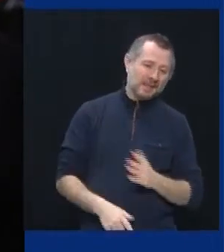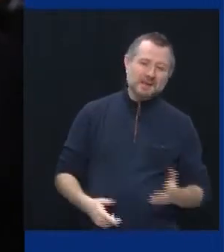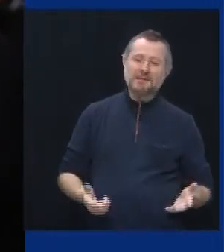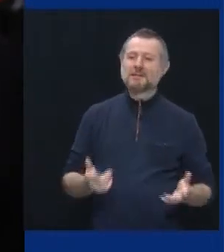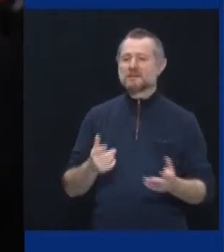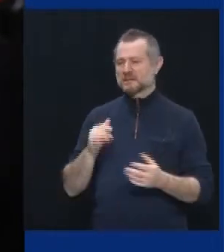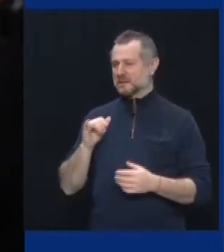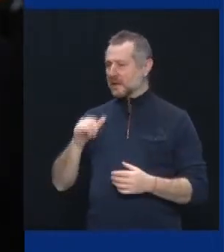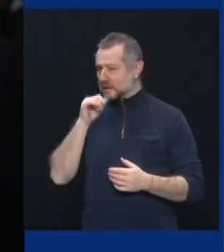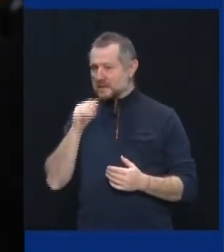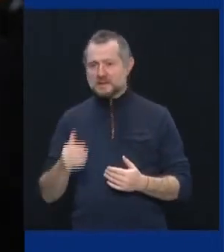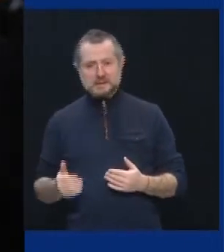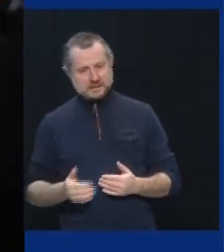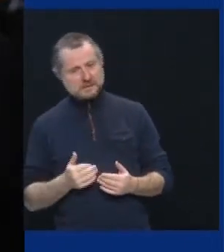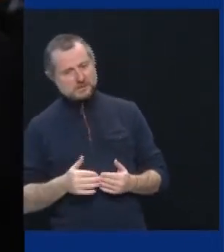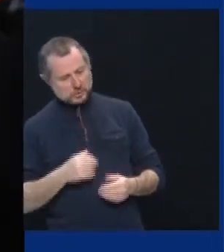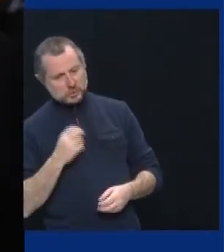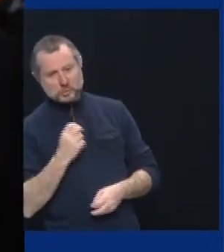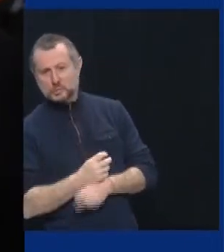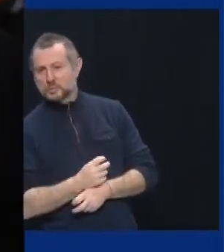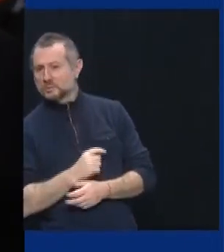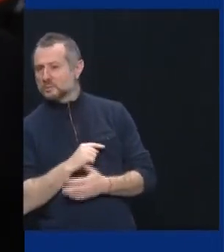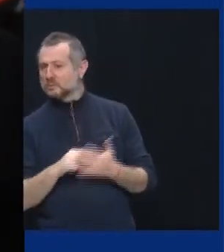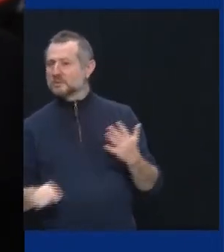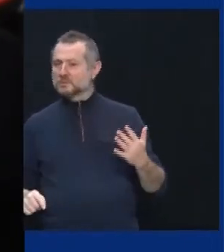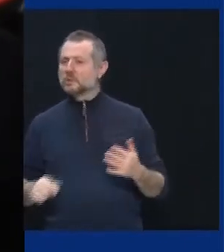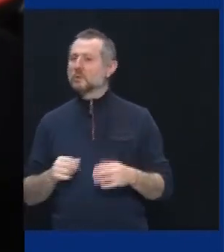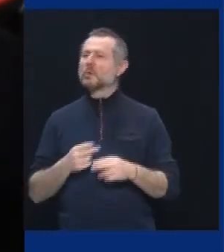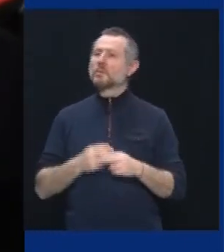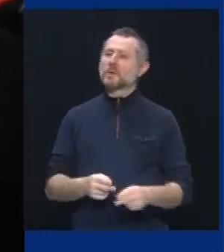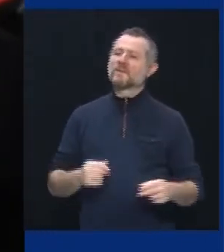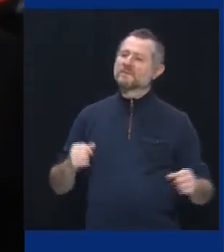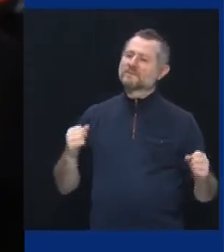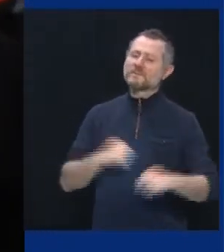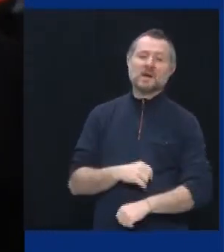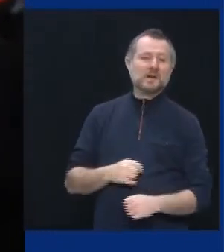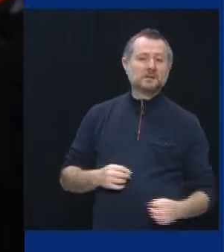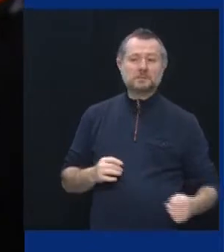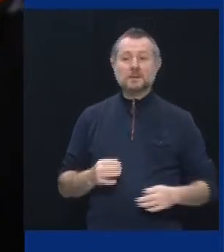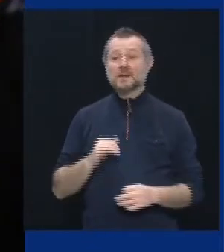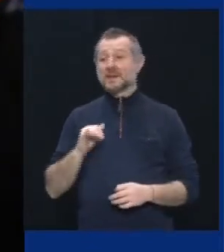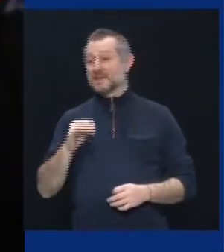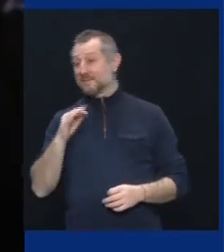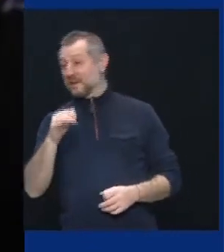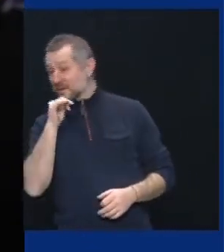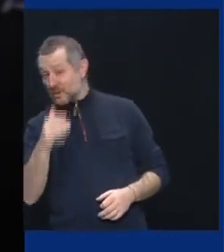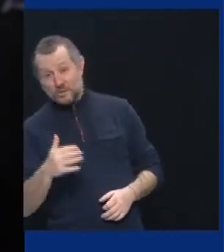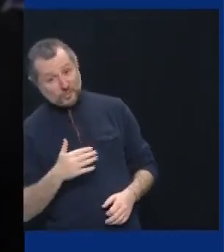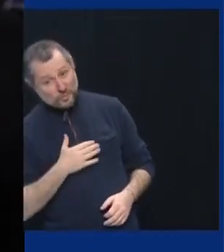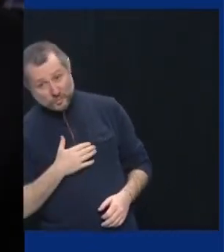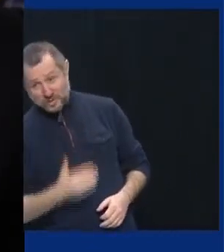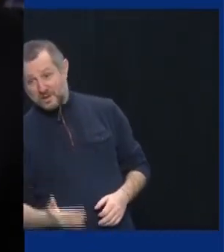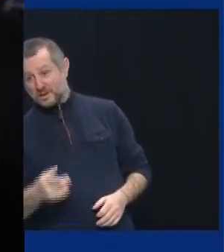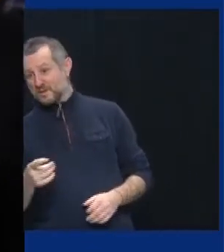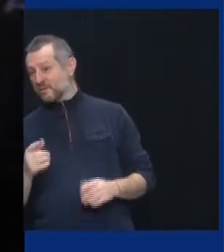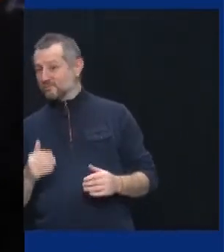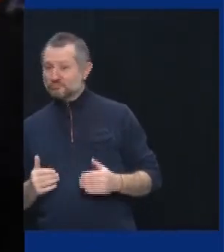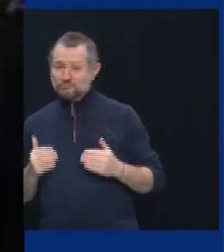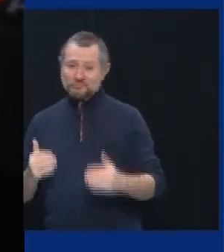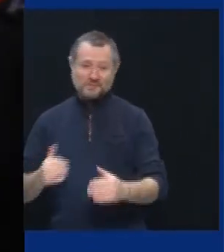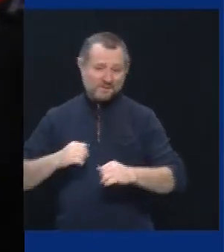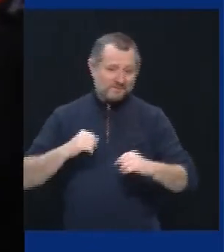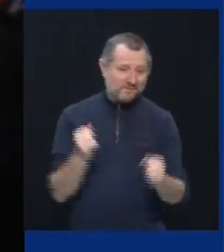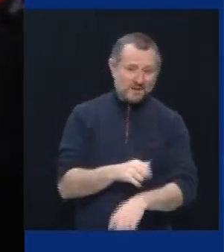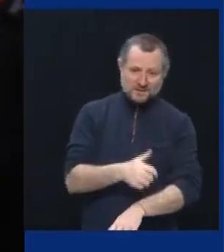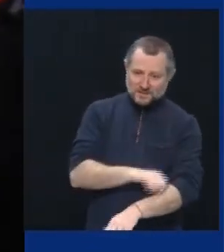of them is hard. Every one of them is a fight. And if you're not willing to make the fight,